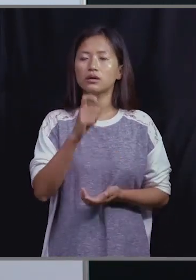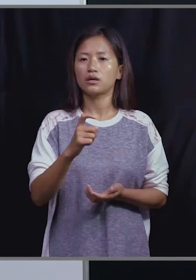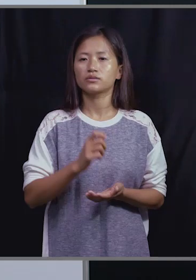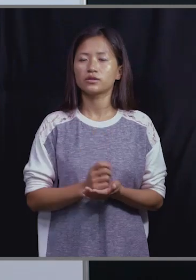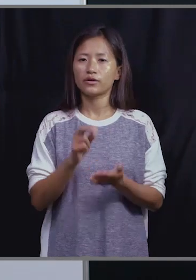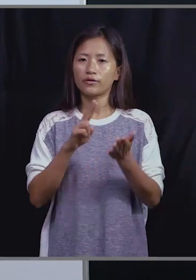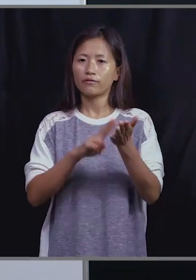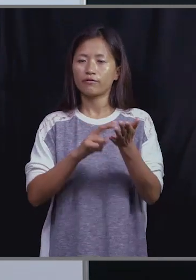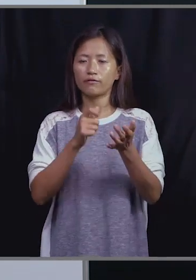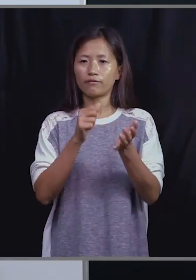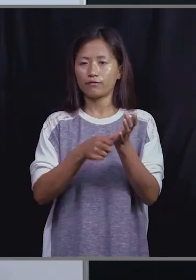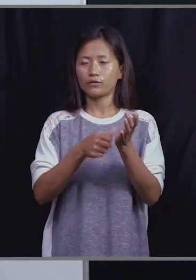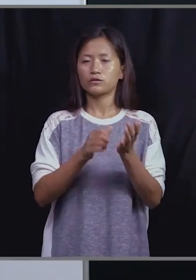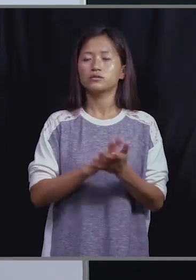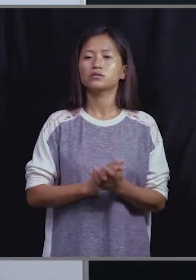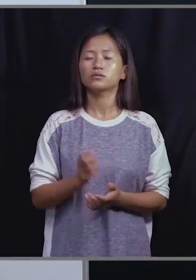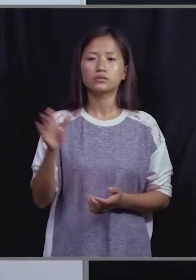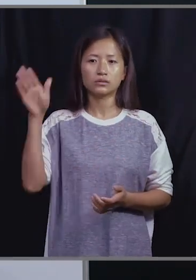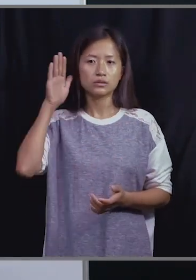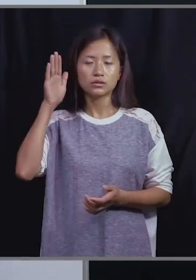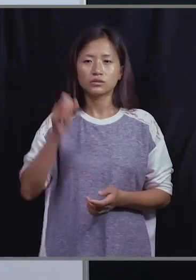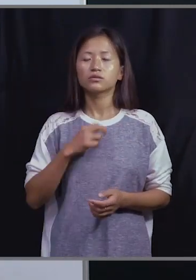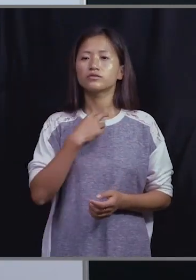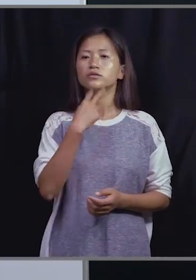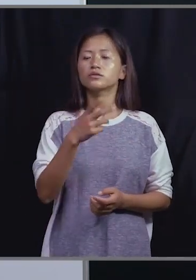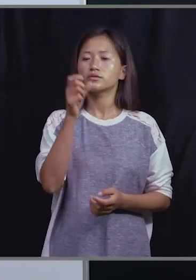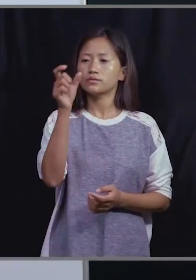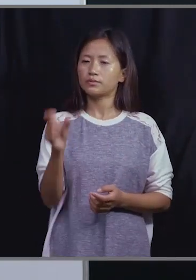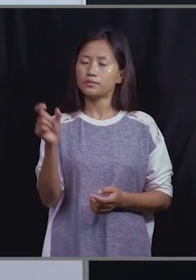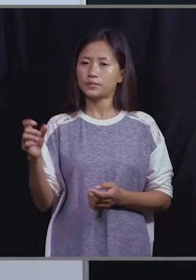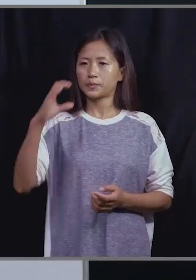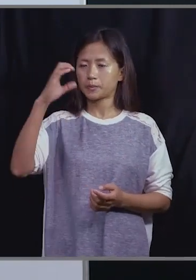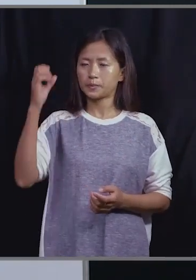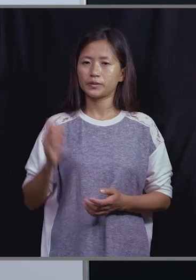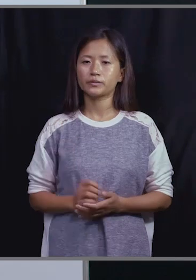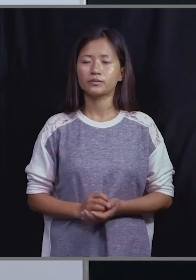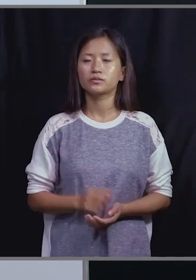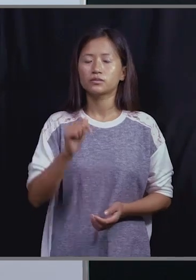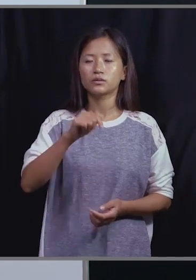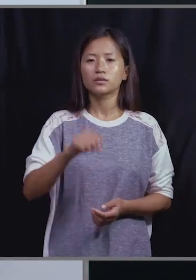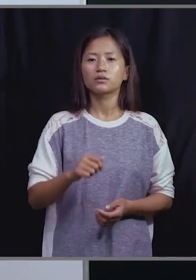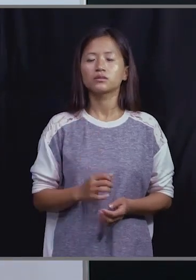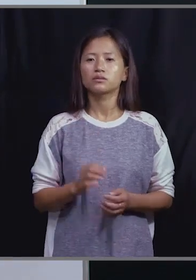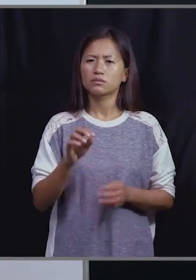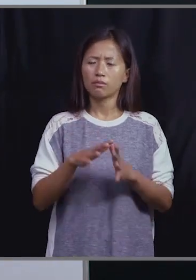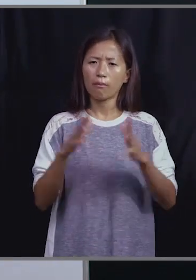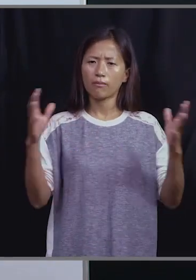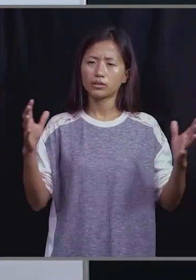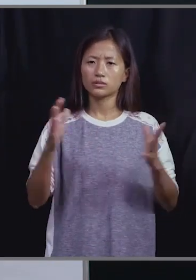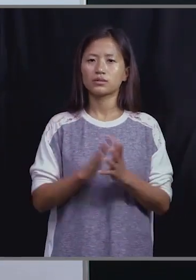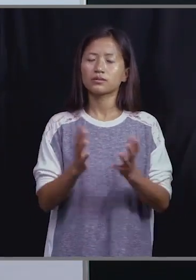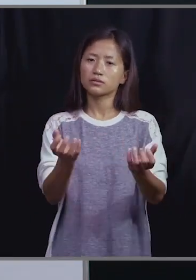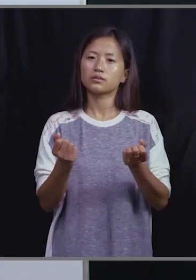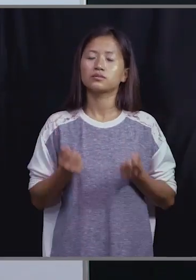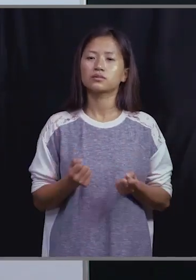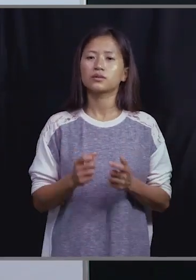he voted to listen to the voice of the citizens. But this was not much accepted